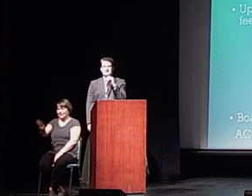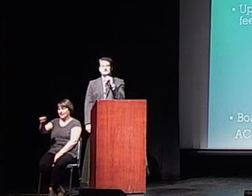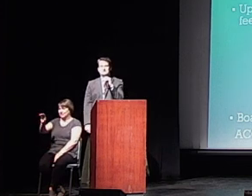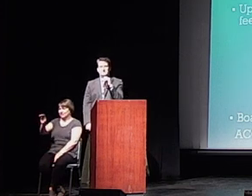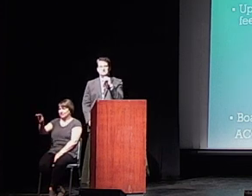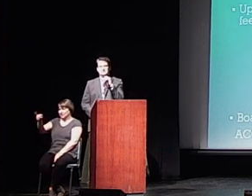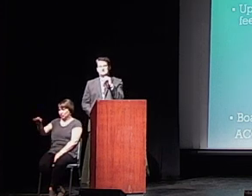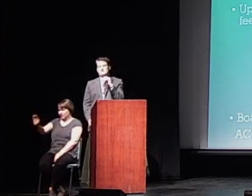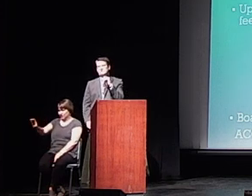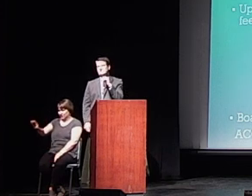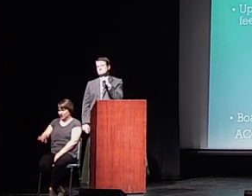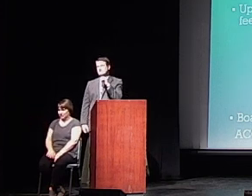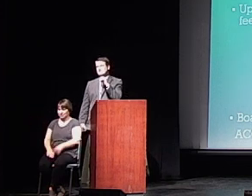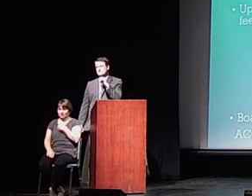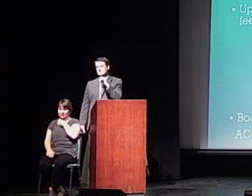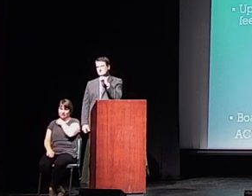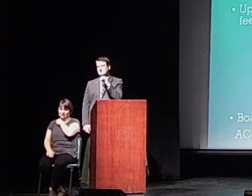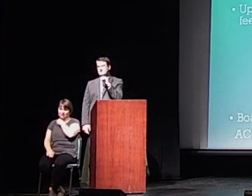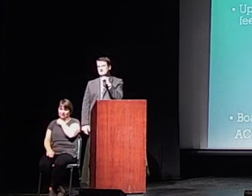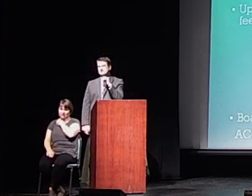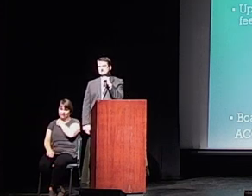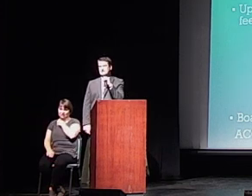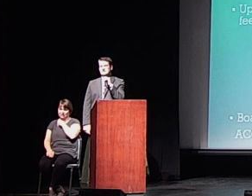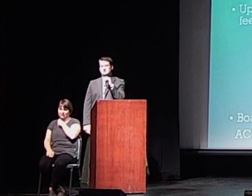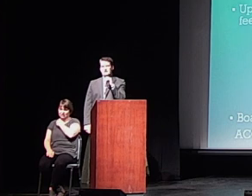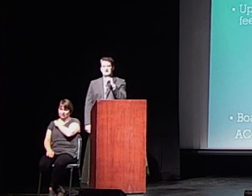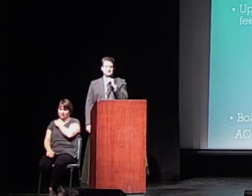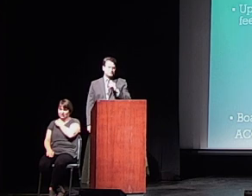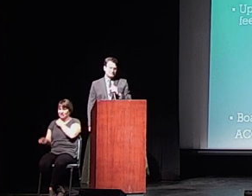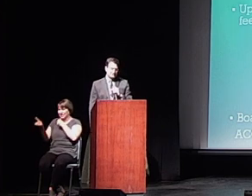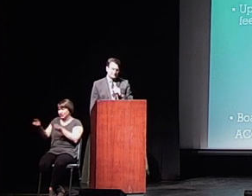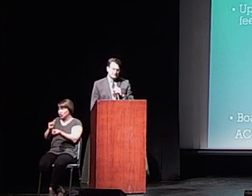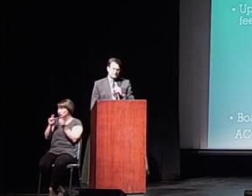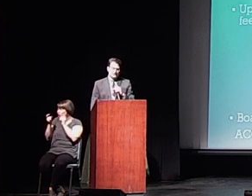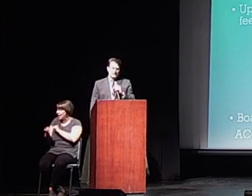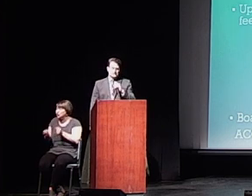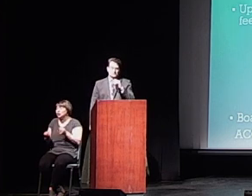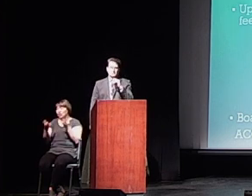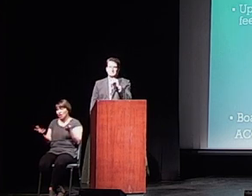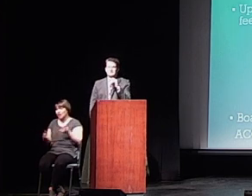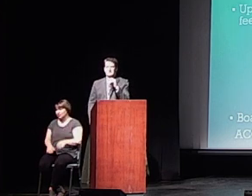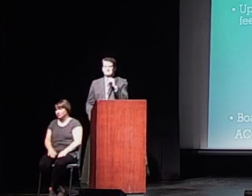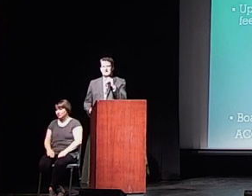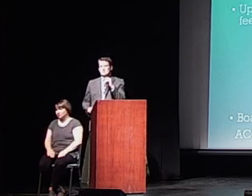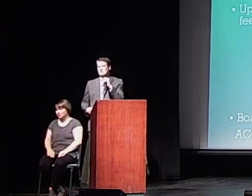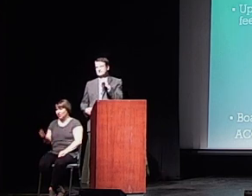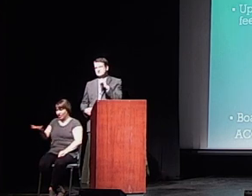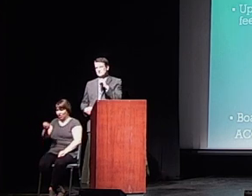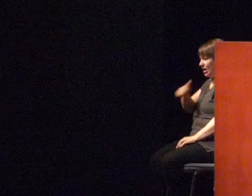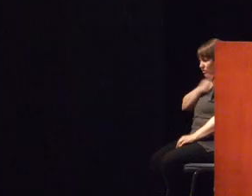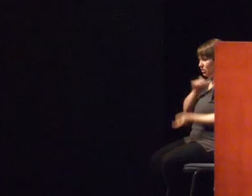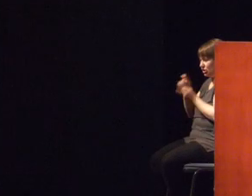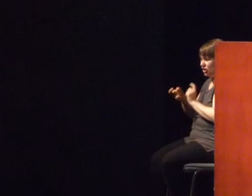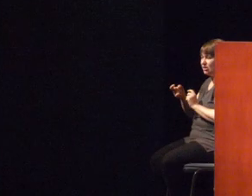ACCJC, the tone and tenor of our accrediting agency has changed. And so my goal